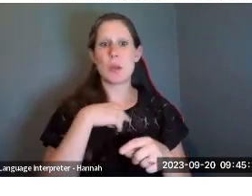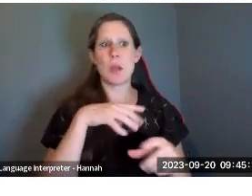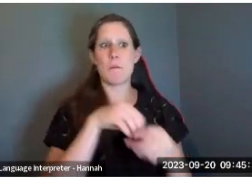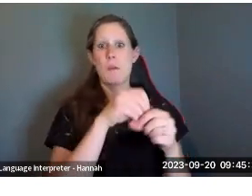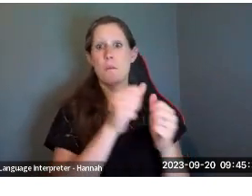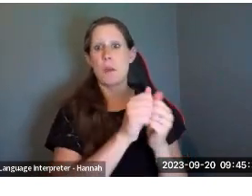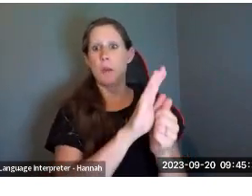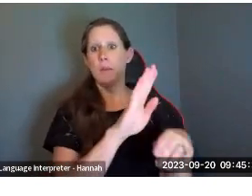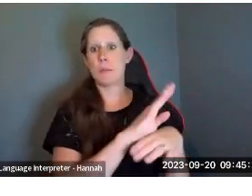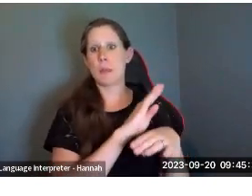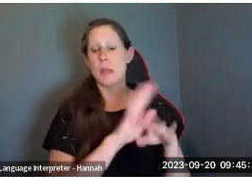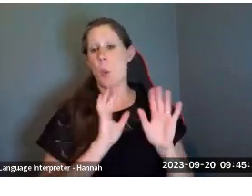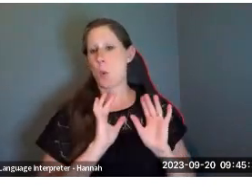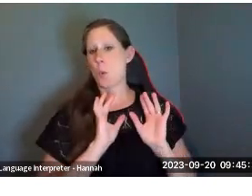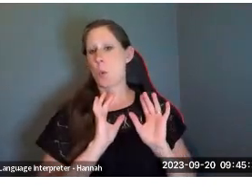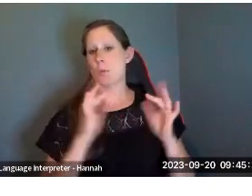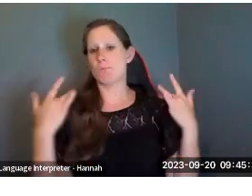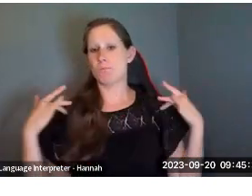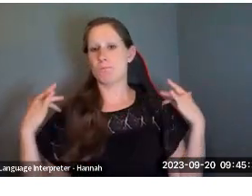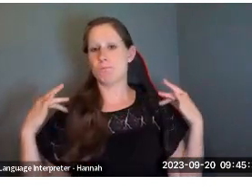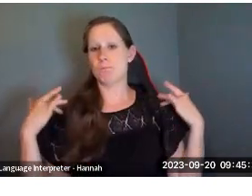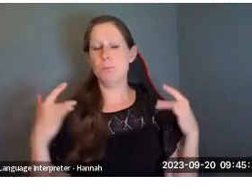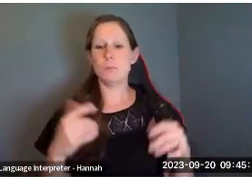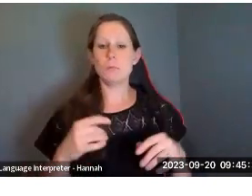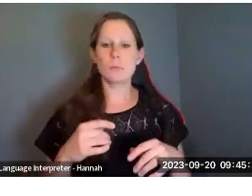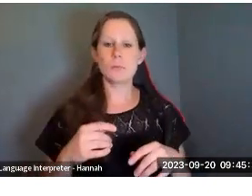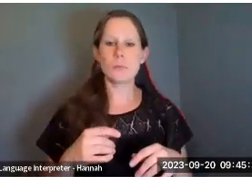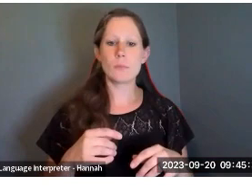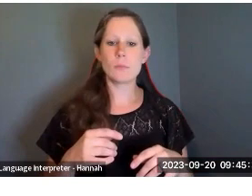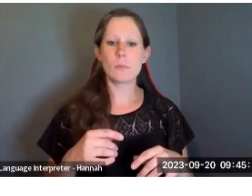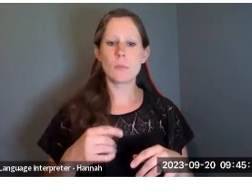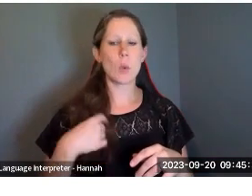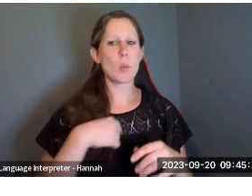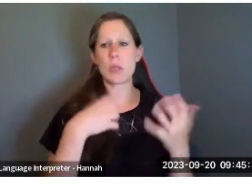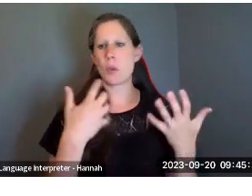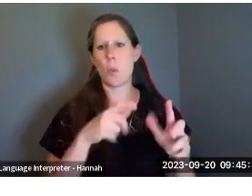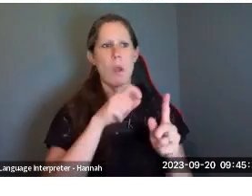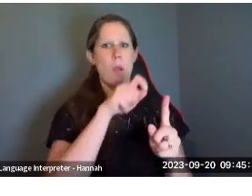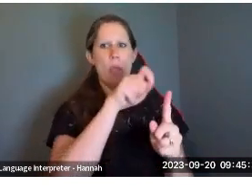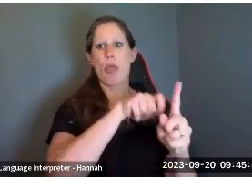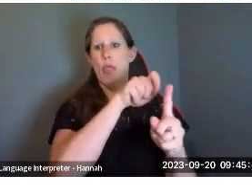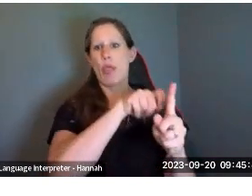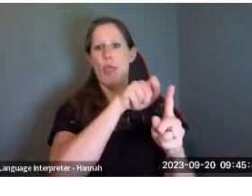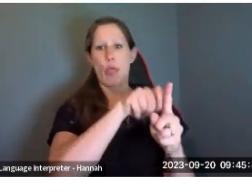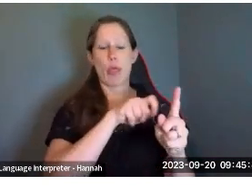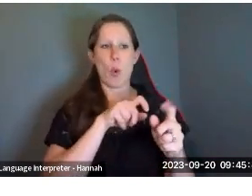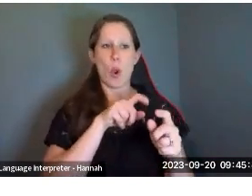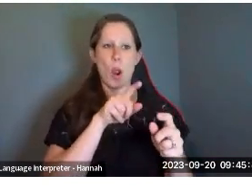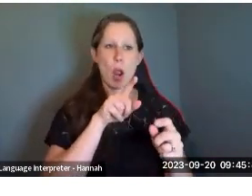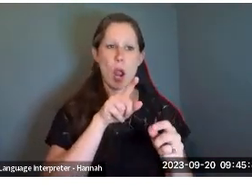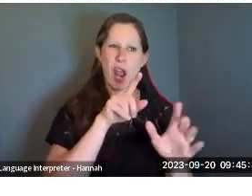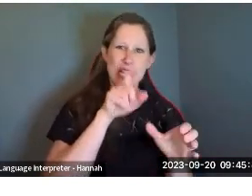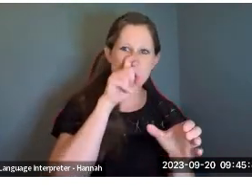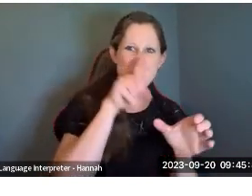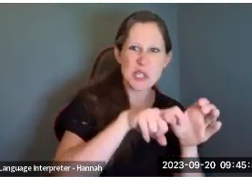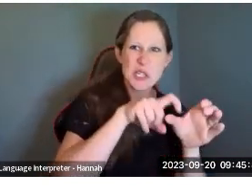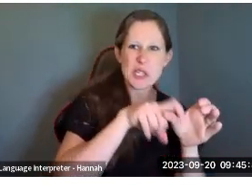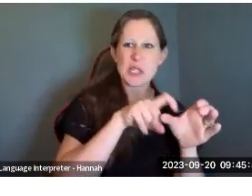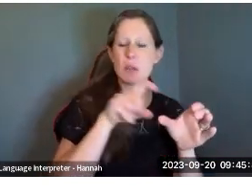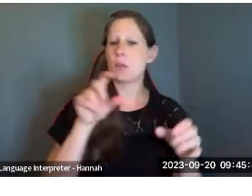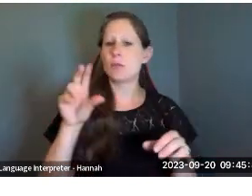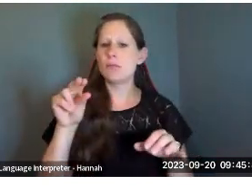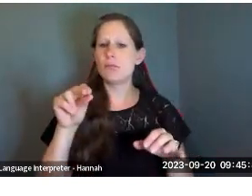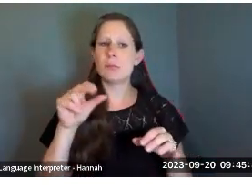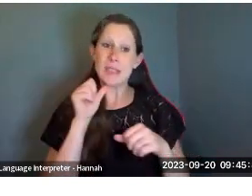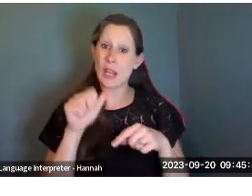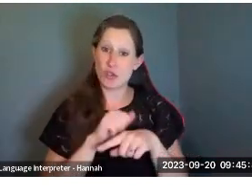else's business. This isn't a prying type of situation. This isn't a training where we're saying, okay, well, we want you